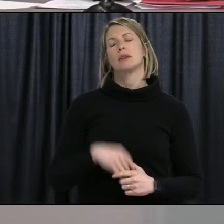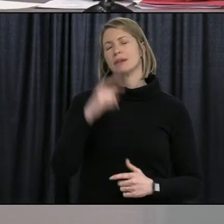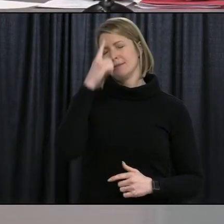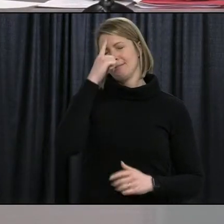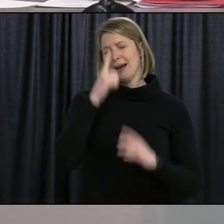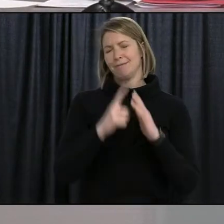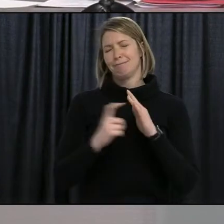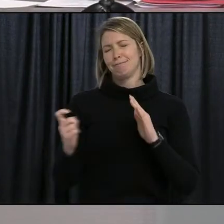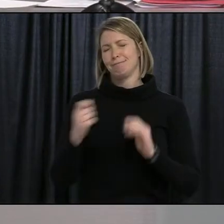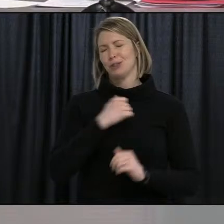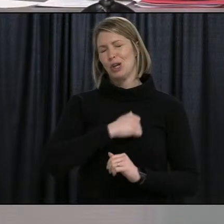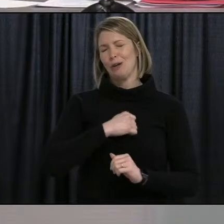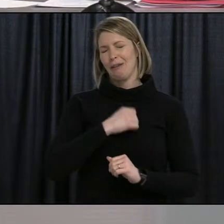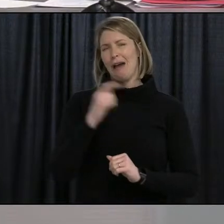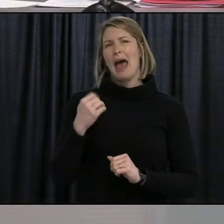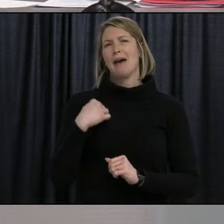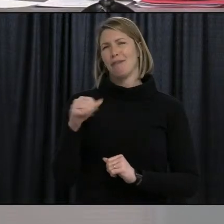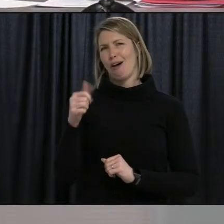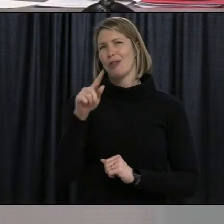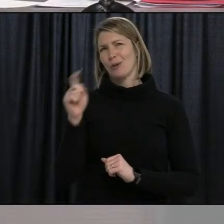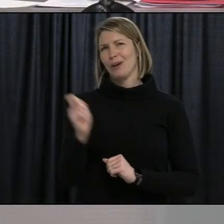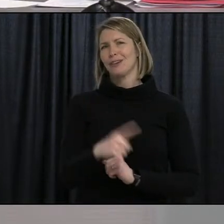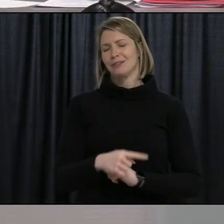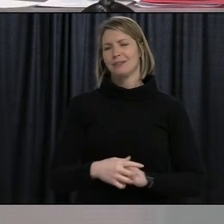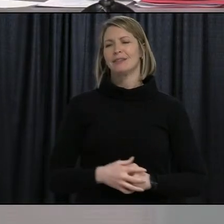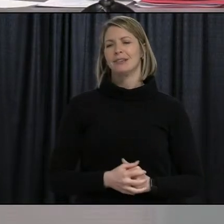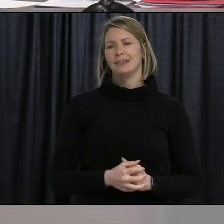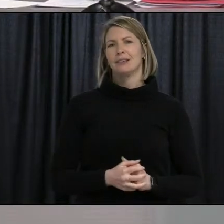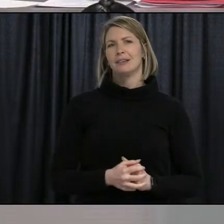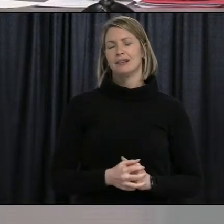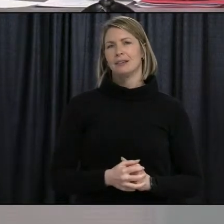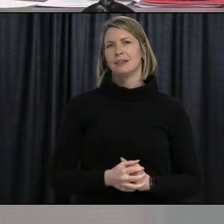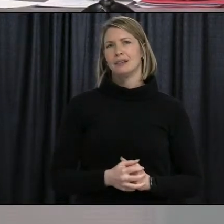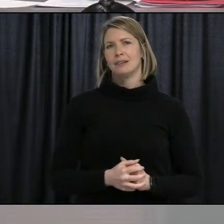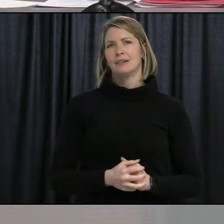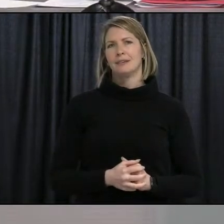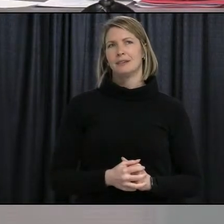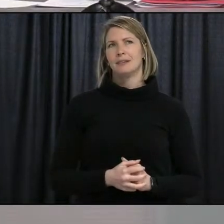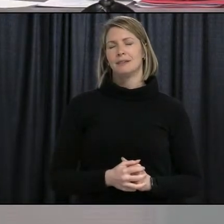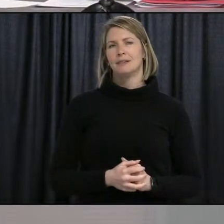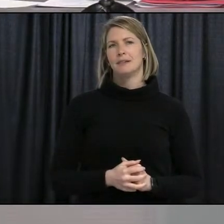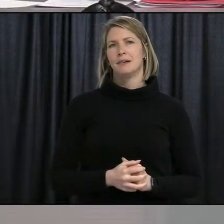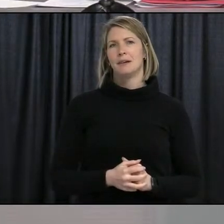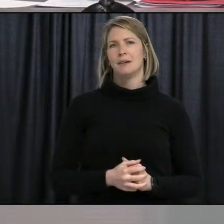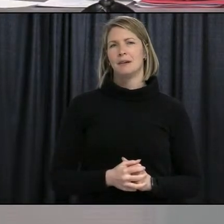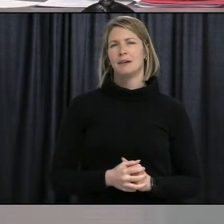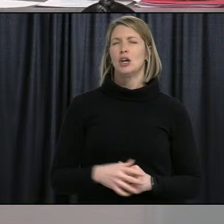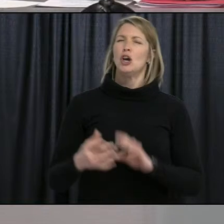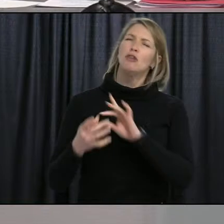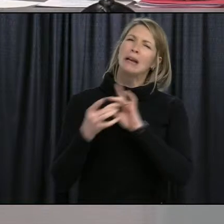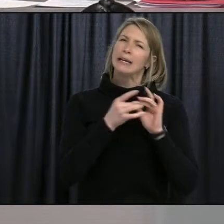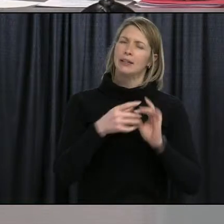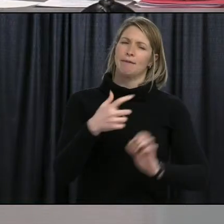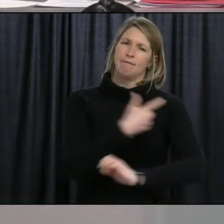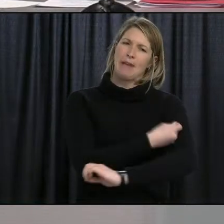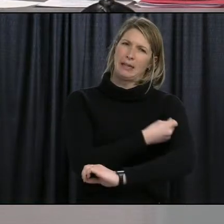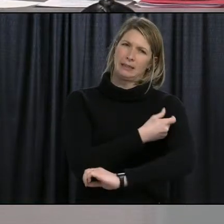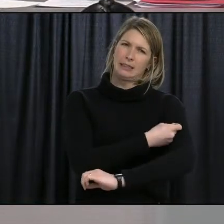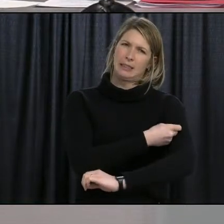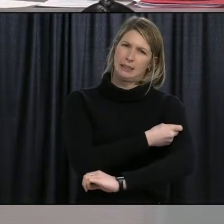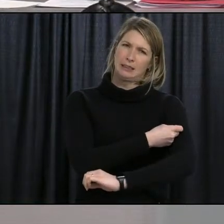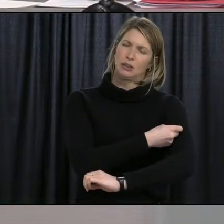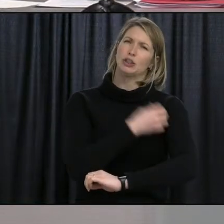thought. But I also wanted to ask, in terms of vaccines, is Newfoundland and Labrador still on